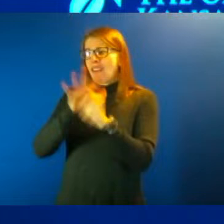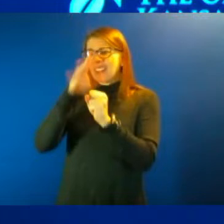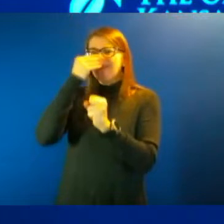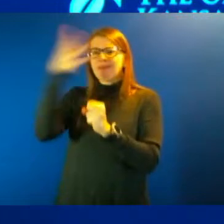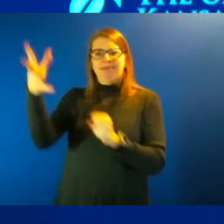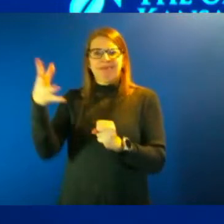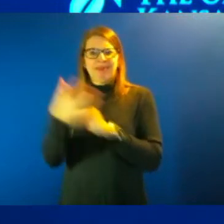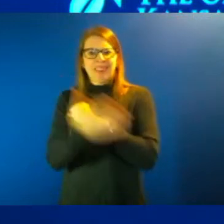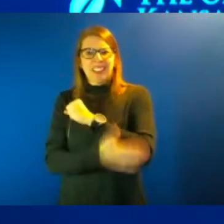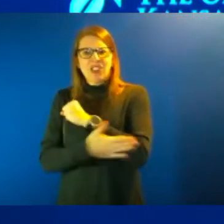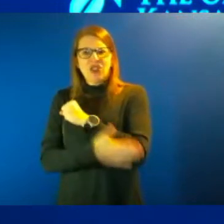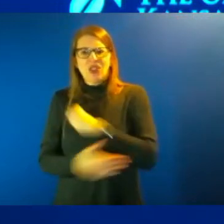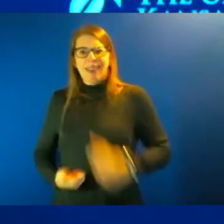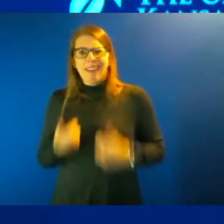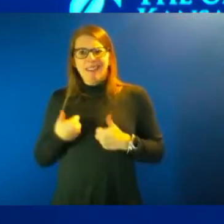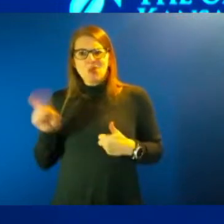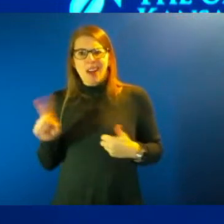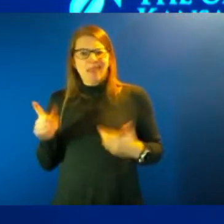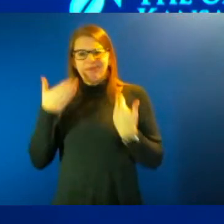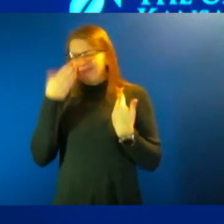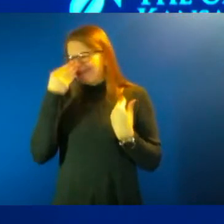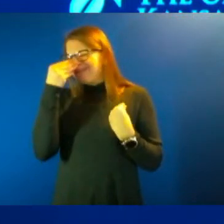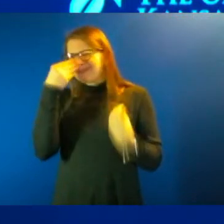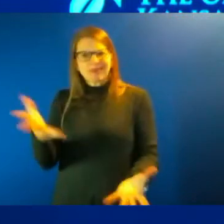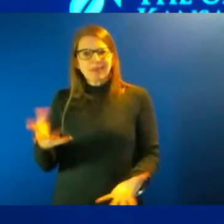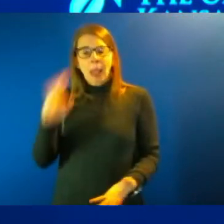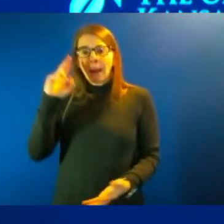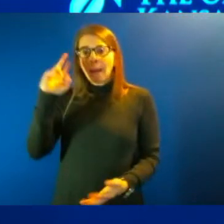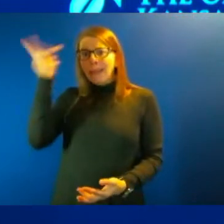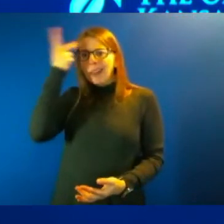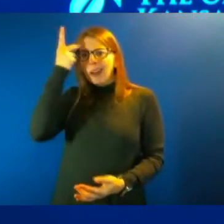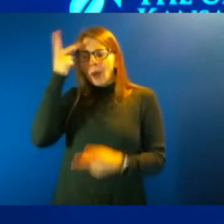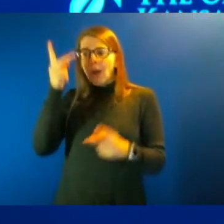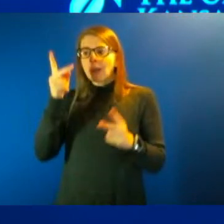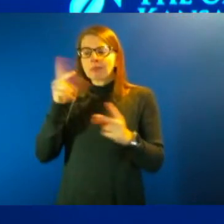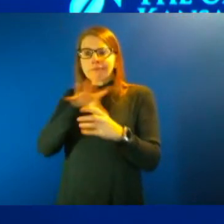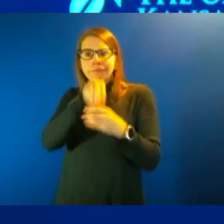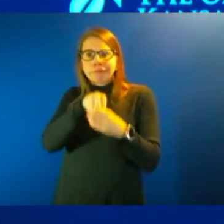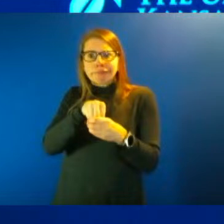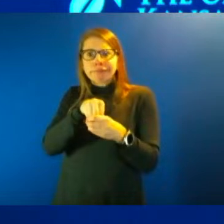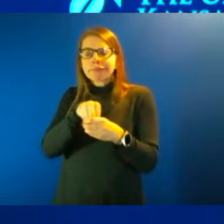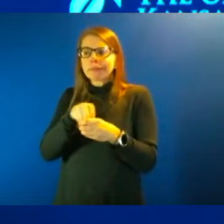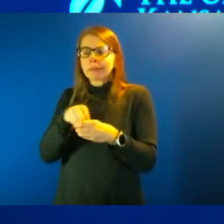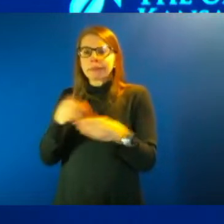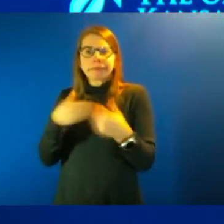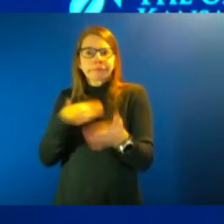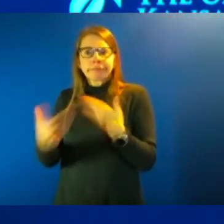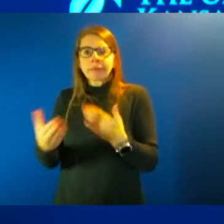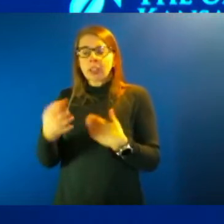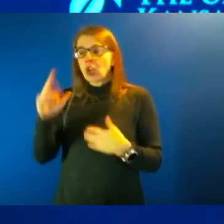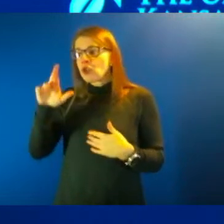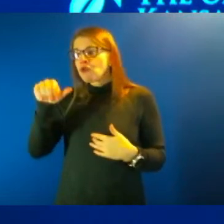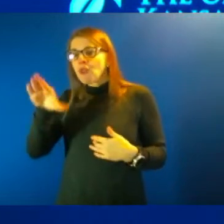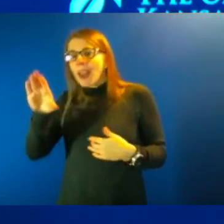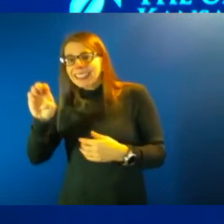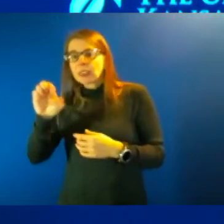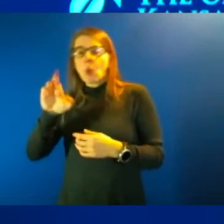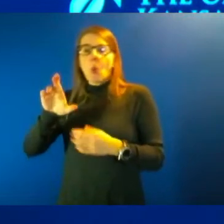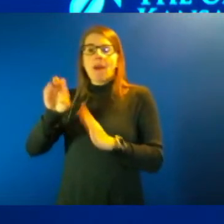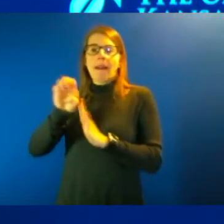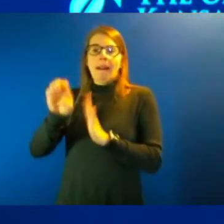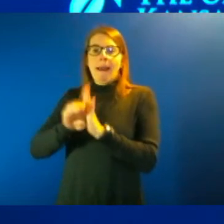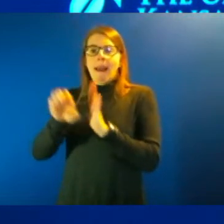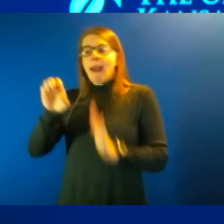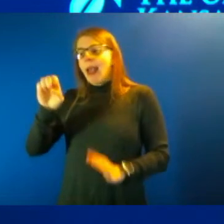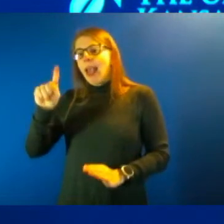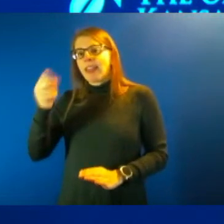you live in. COVID doesn't care what political party you're a part of. COVID doesn't care what race or ethnicity you are. It's going to